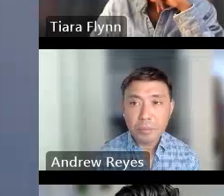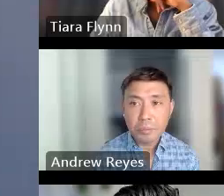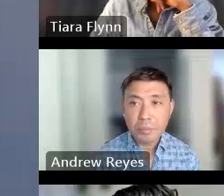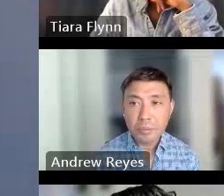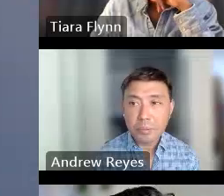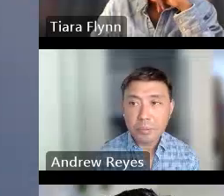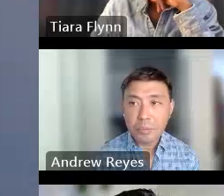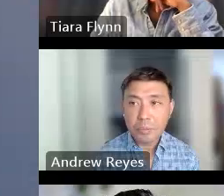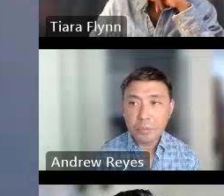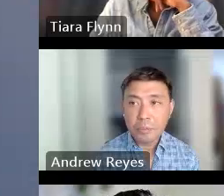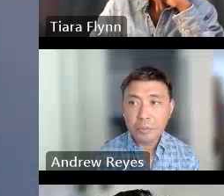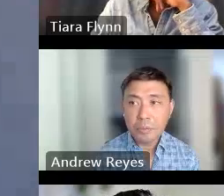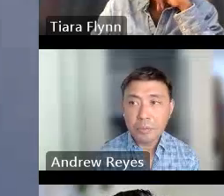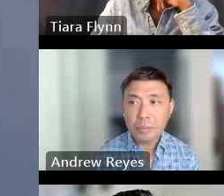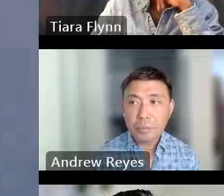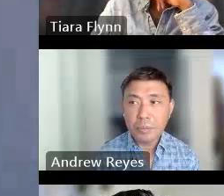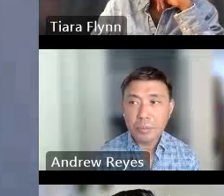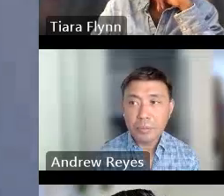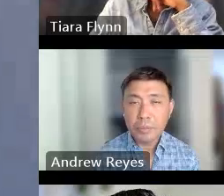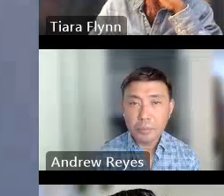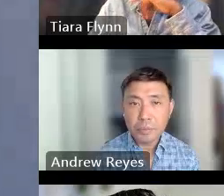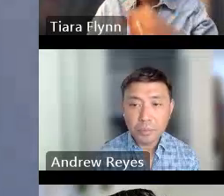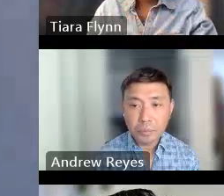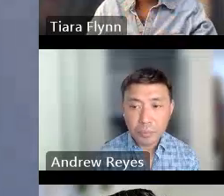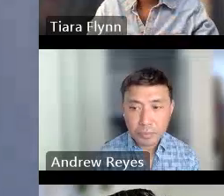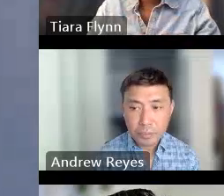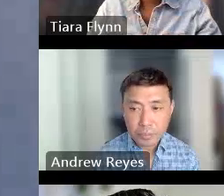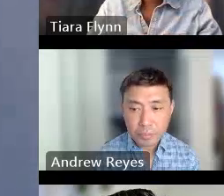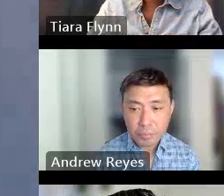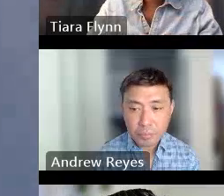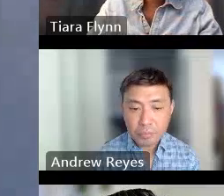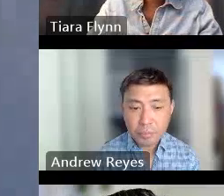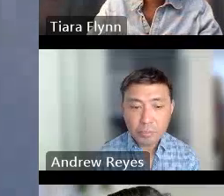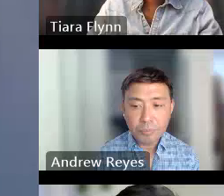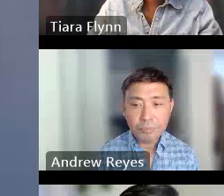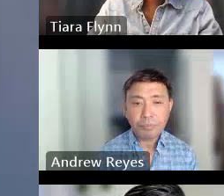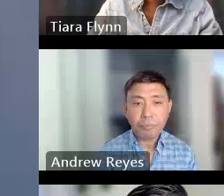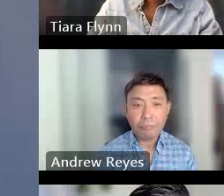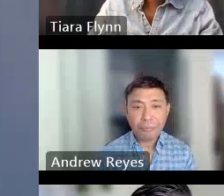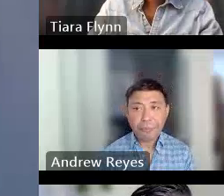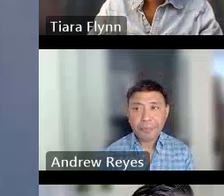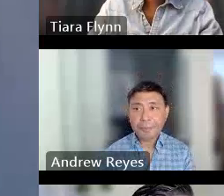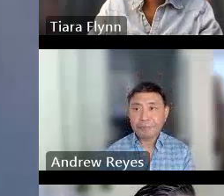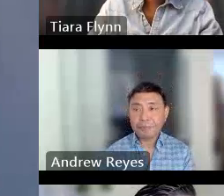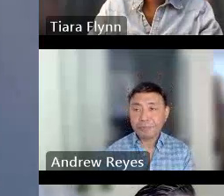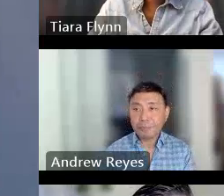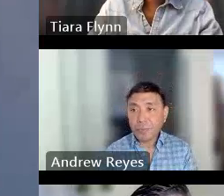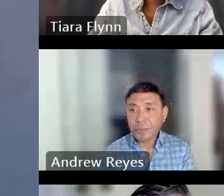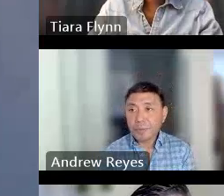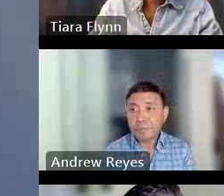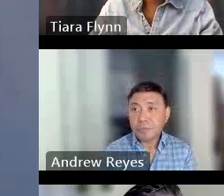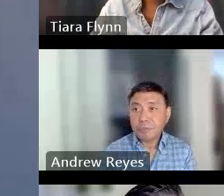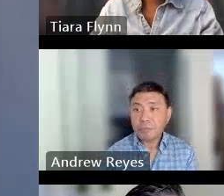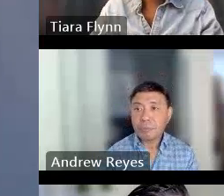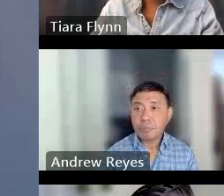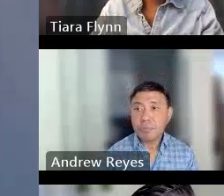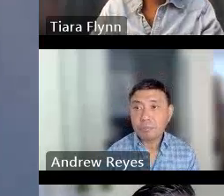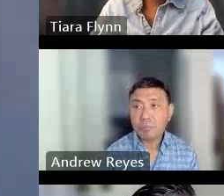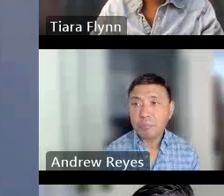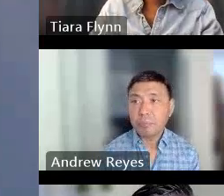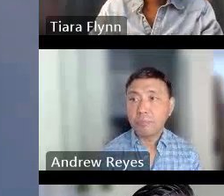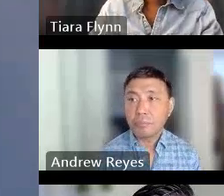our non-advisory committee members who are going to be providing presentations, we also ask that you unmute and turn camera